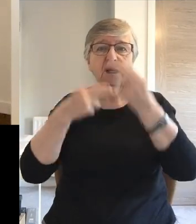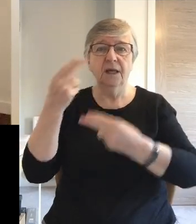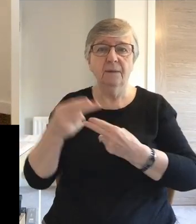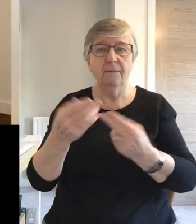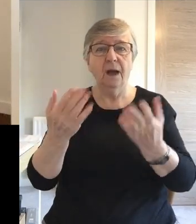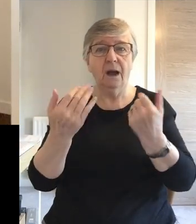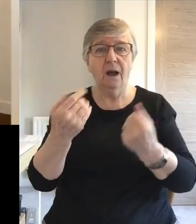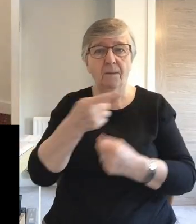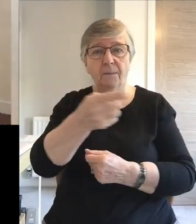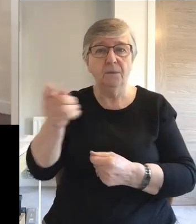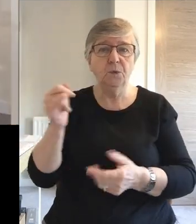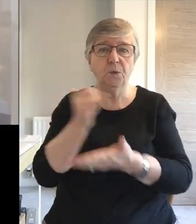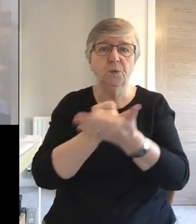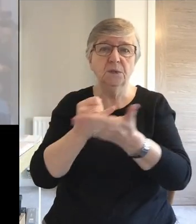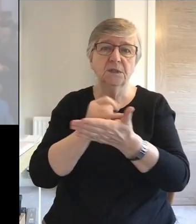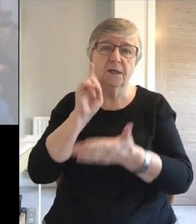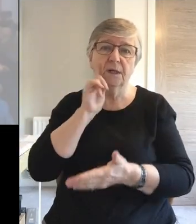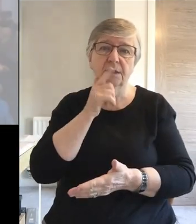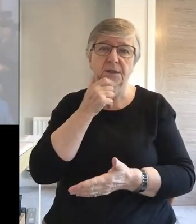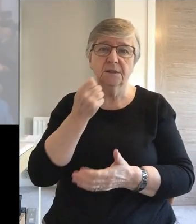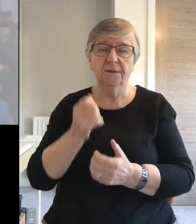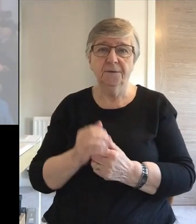"Come, You Sinners."